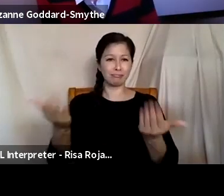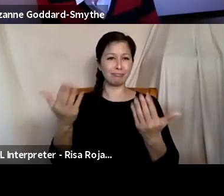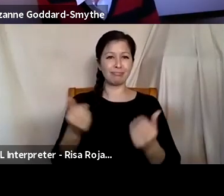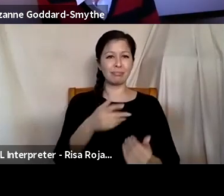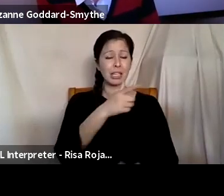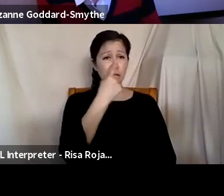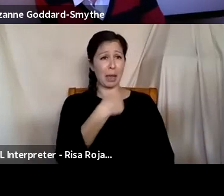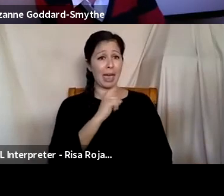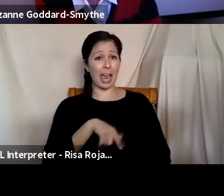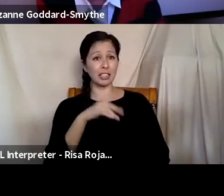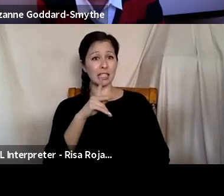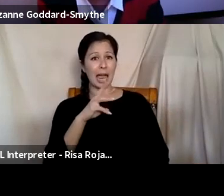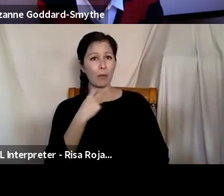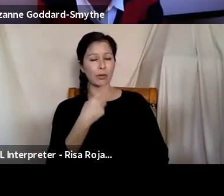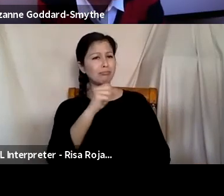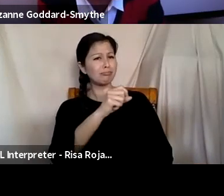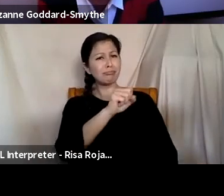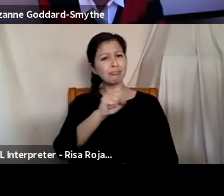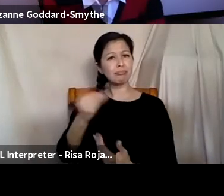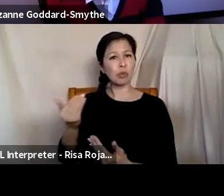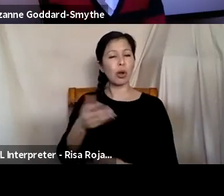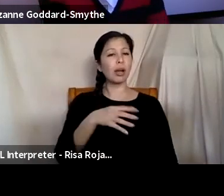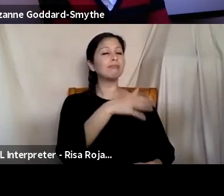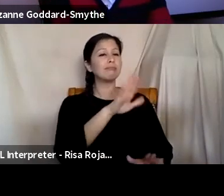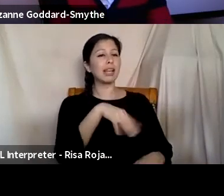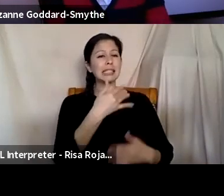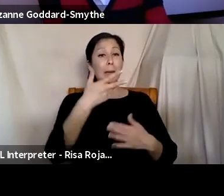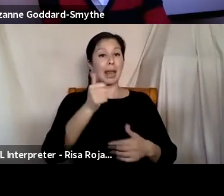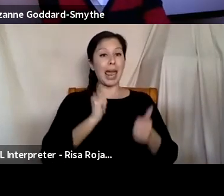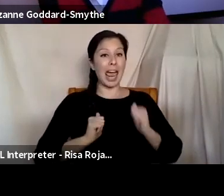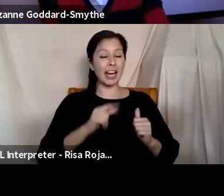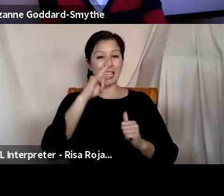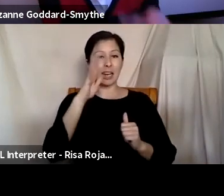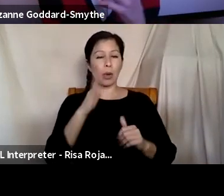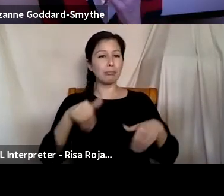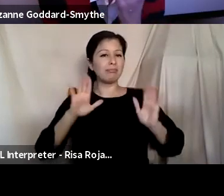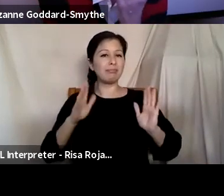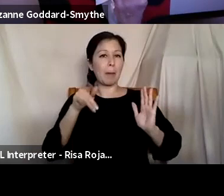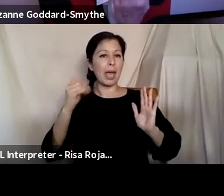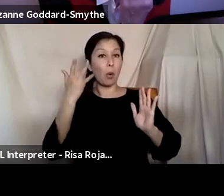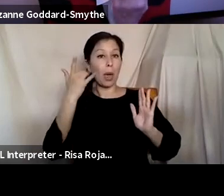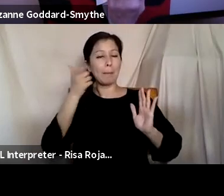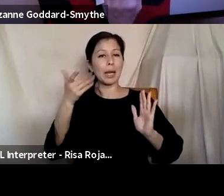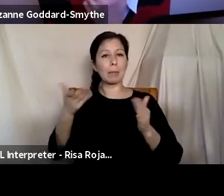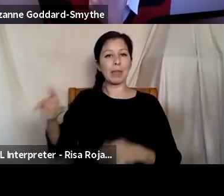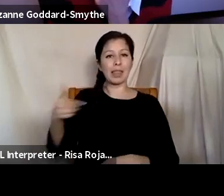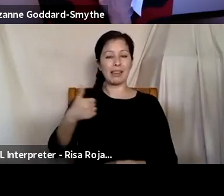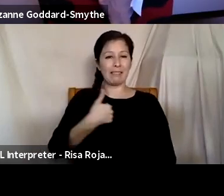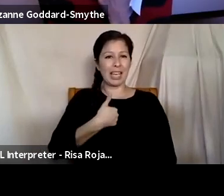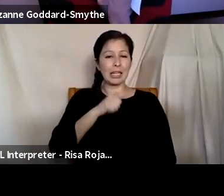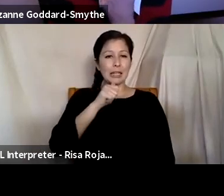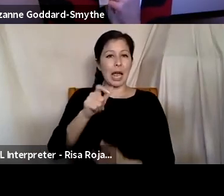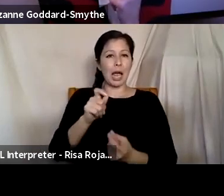that? Yes, of course. So, sometimes kids will pass because perhaps they're not